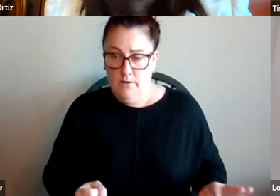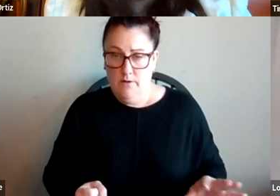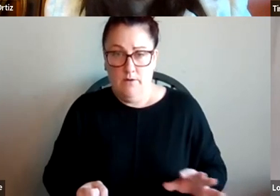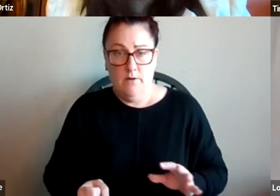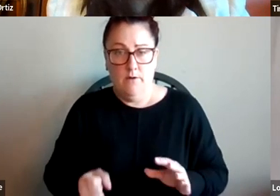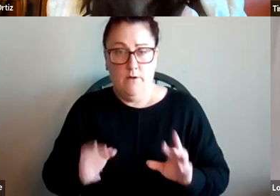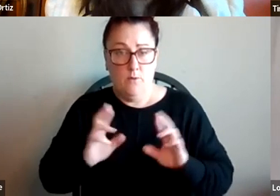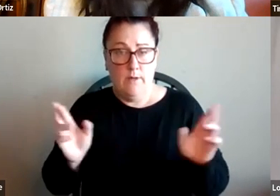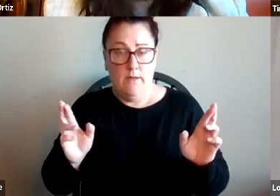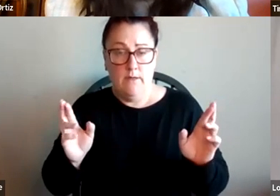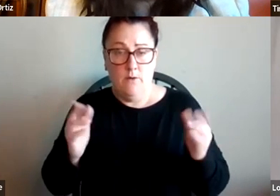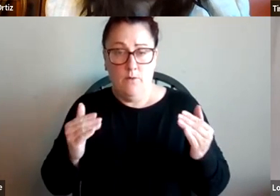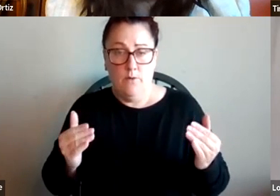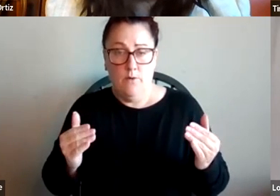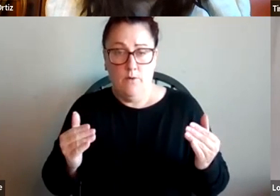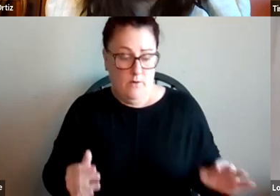unmute.